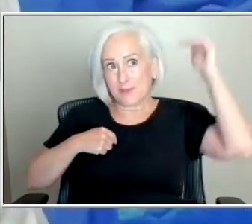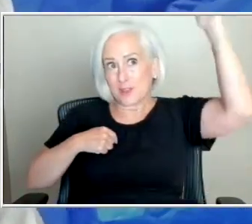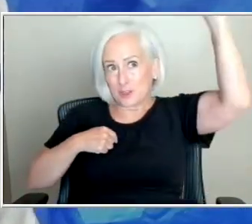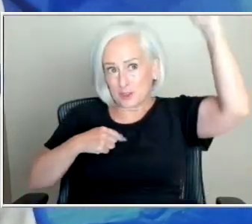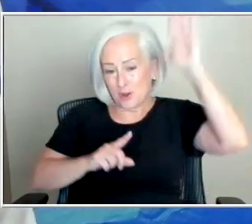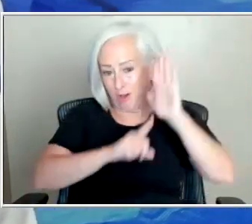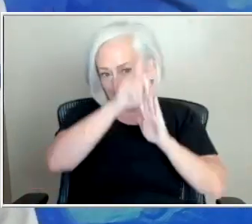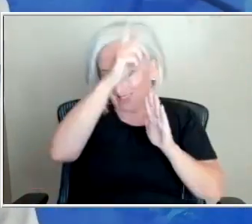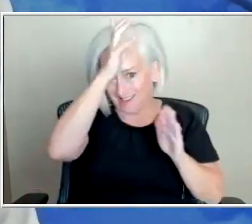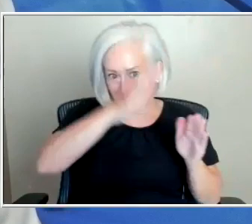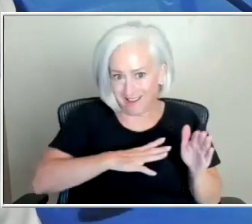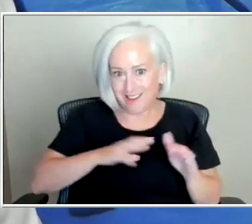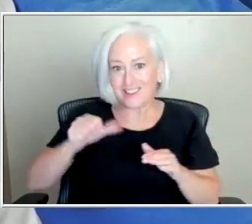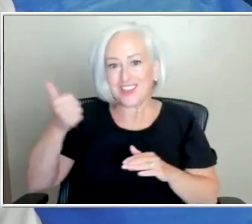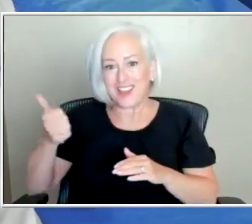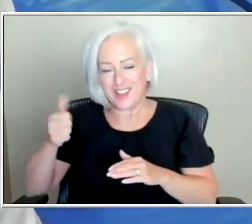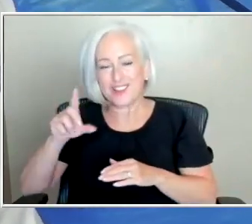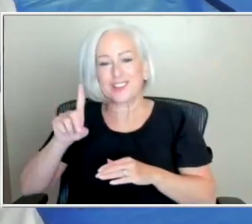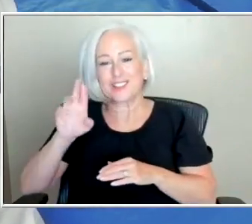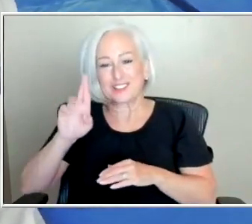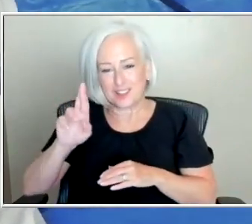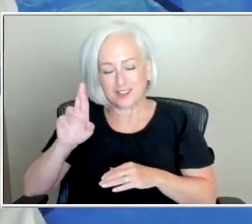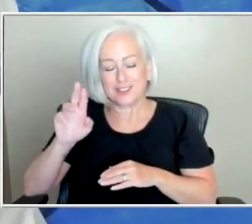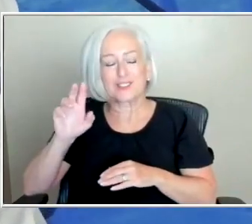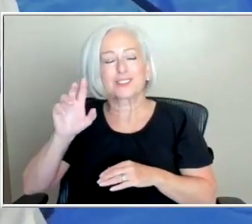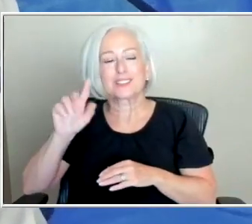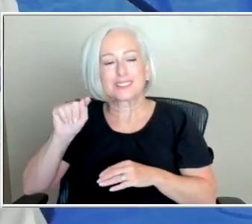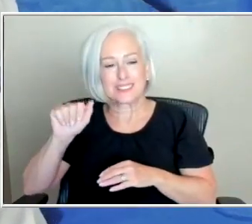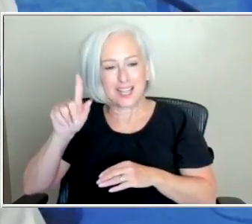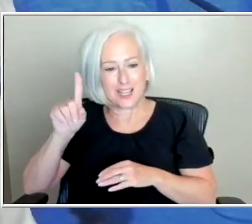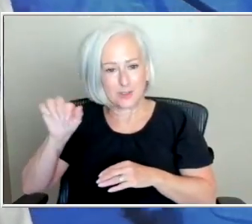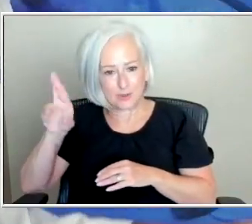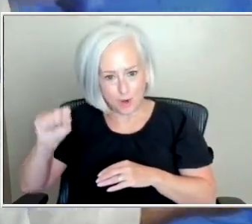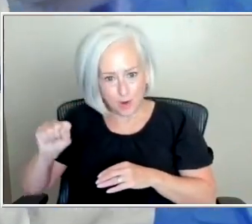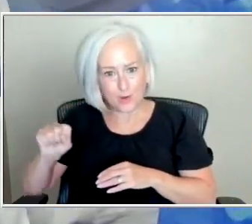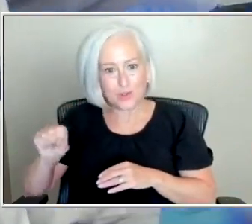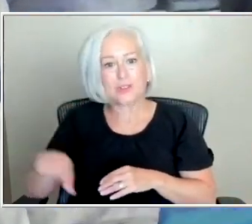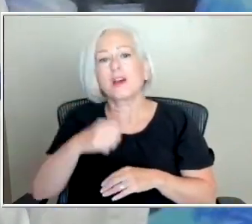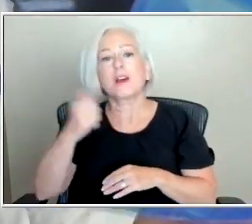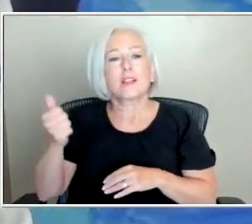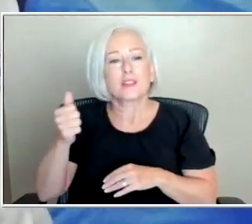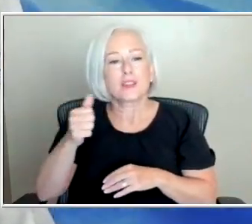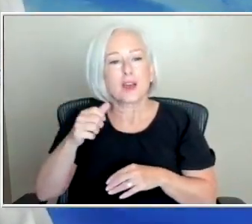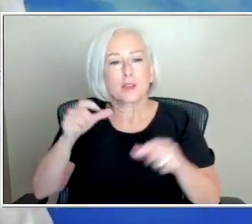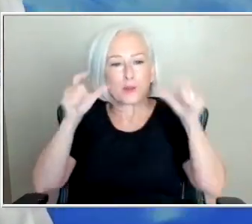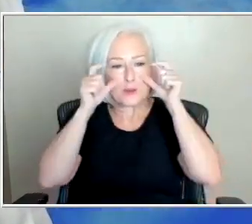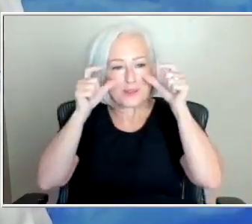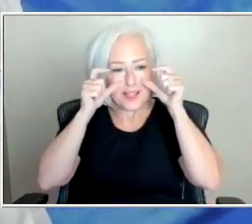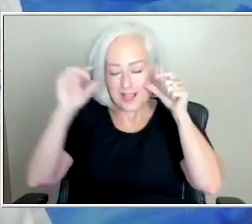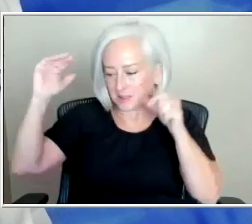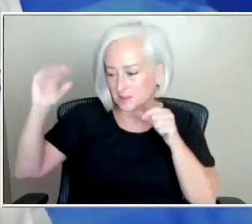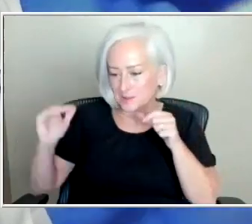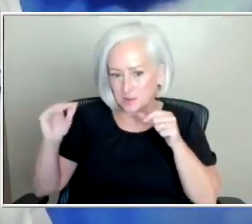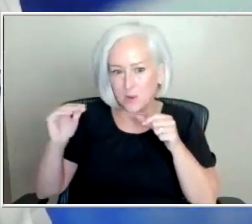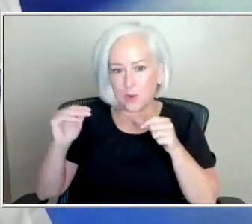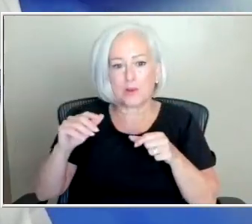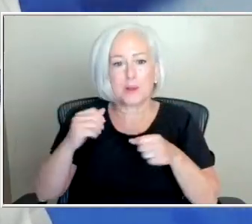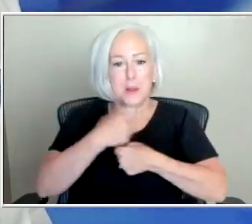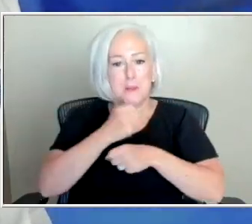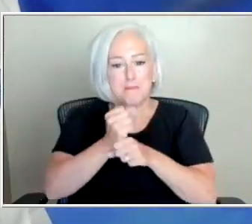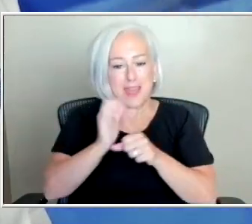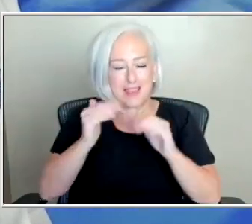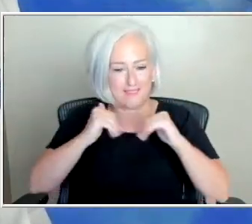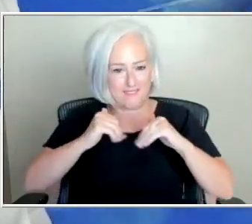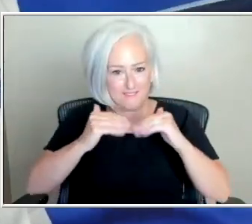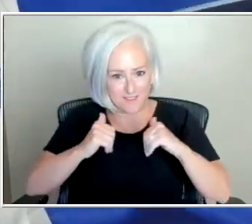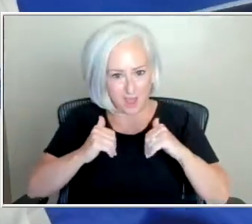our colleagues who is there from the company that makes the valve to help us with that. That's one of our most experienced cath